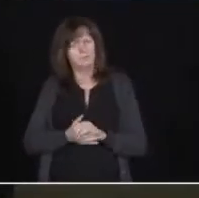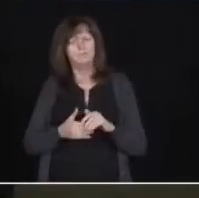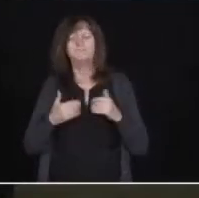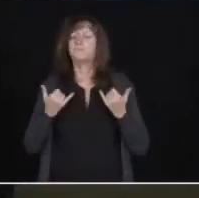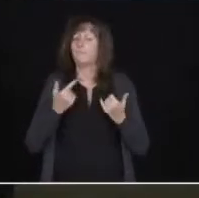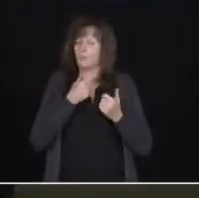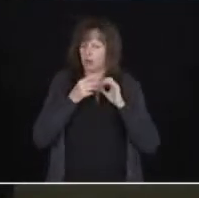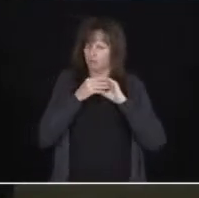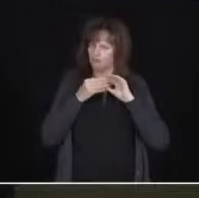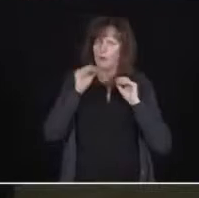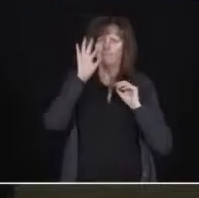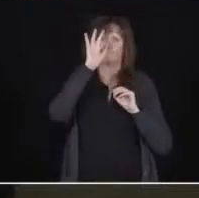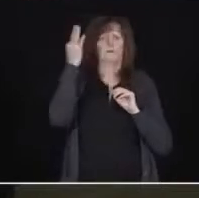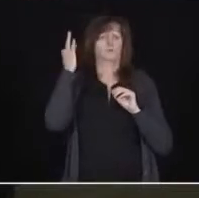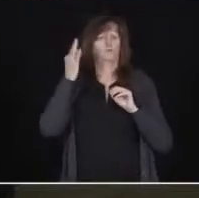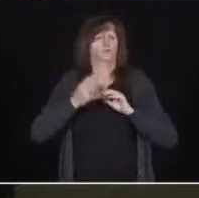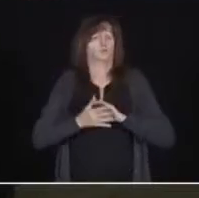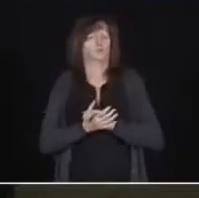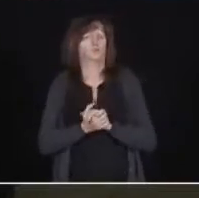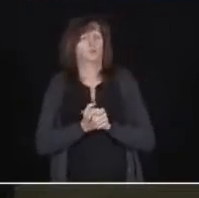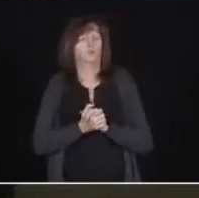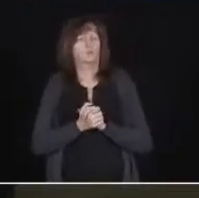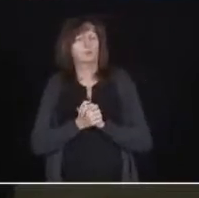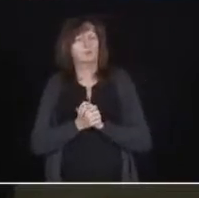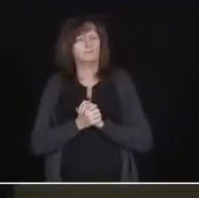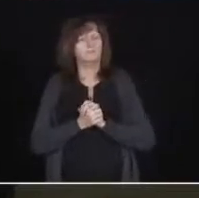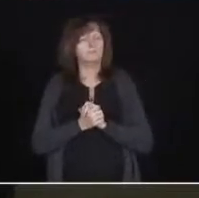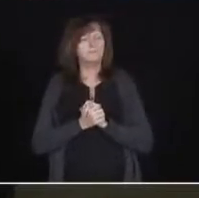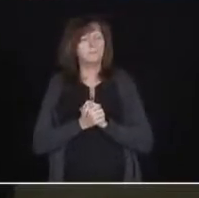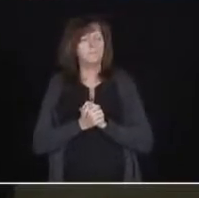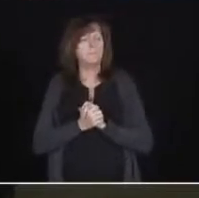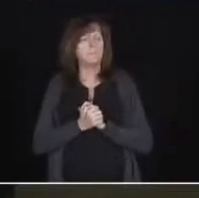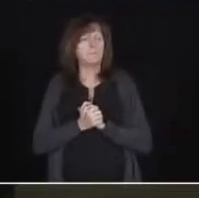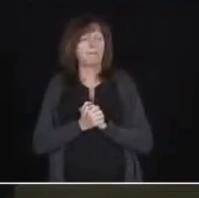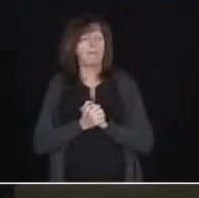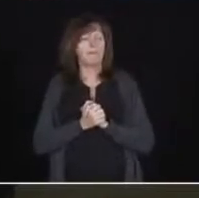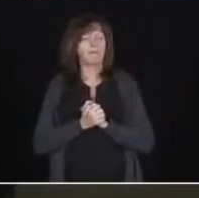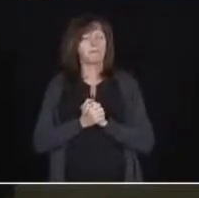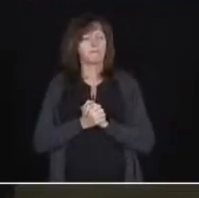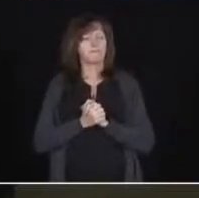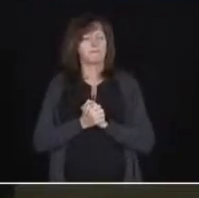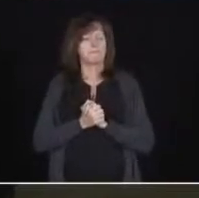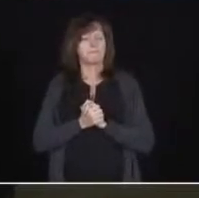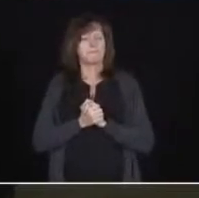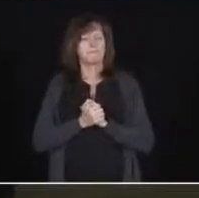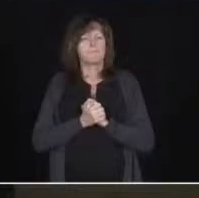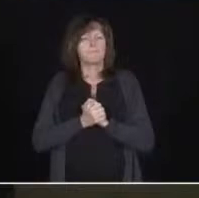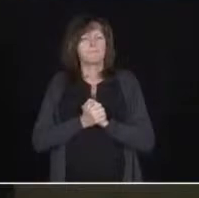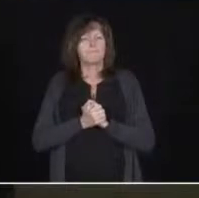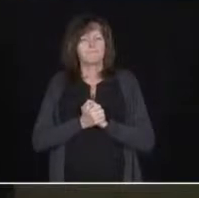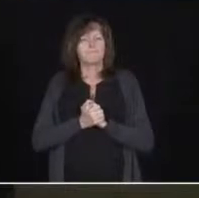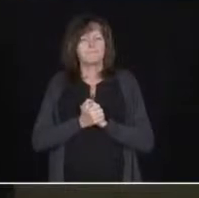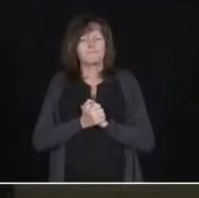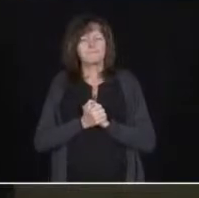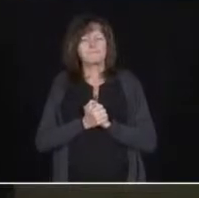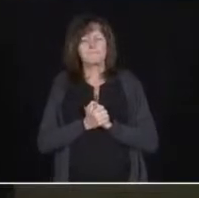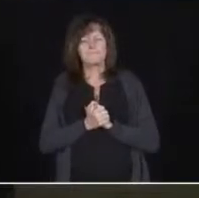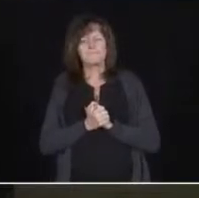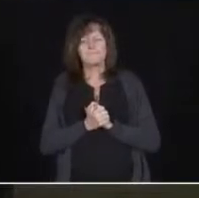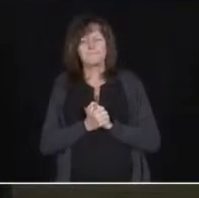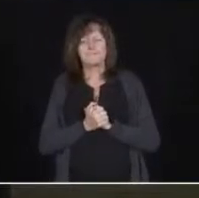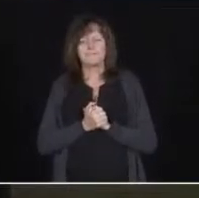de soins de longue durée, les services à large bande. Ce sont ces projets qui feront une différence dans la vie de millions de